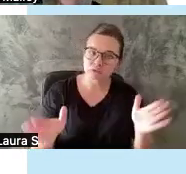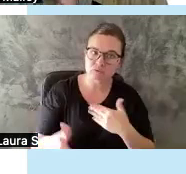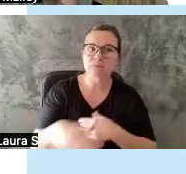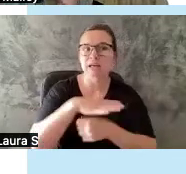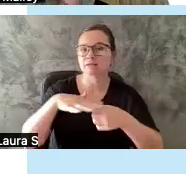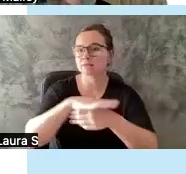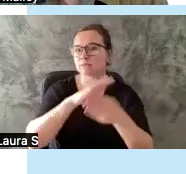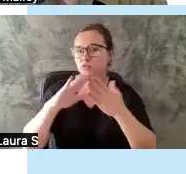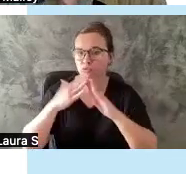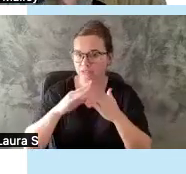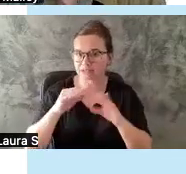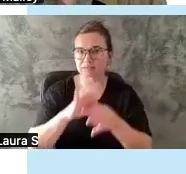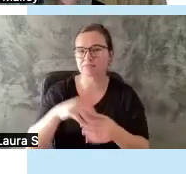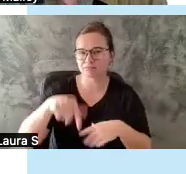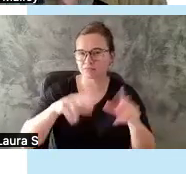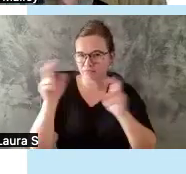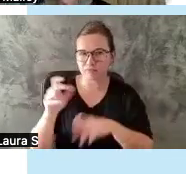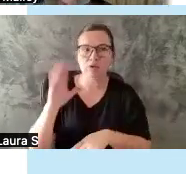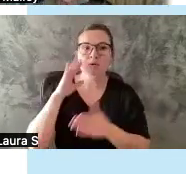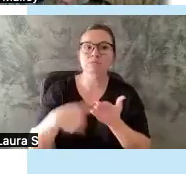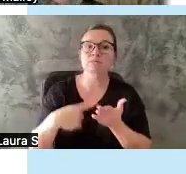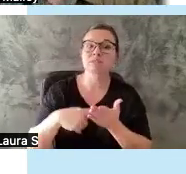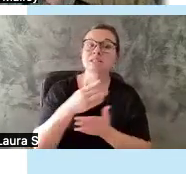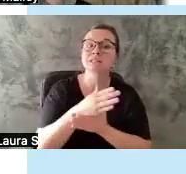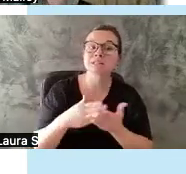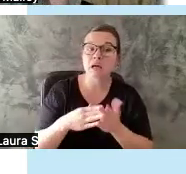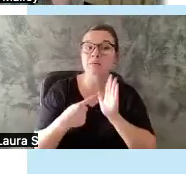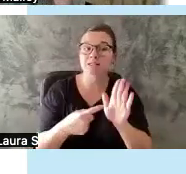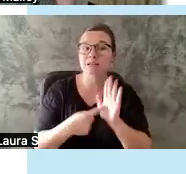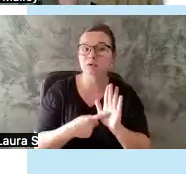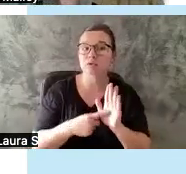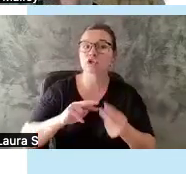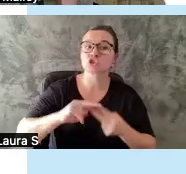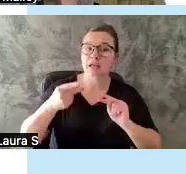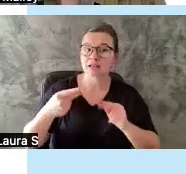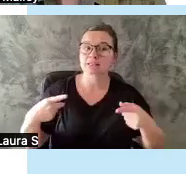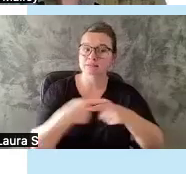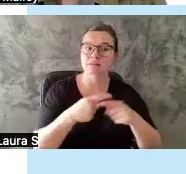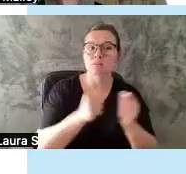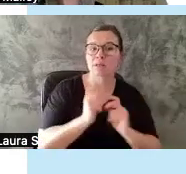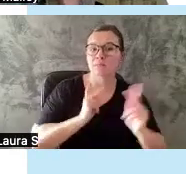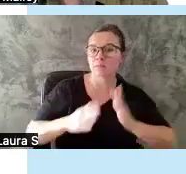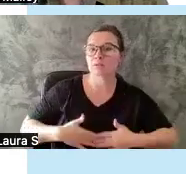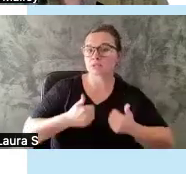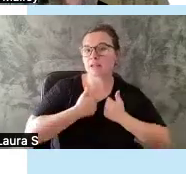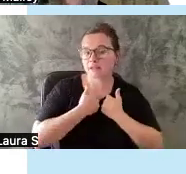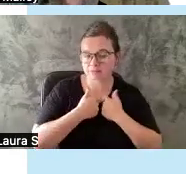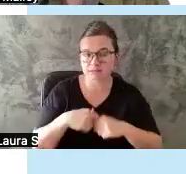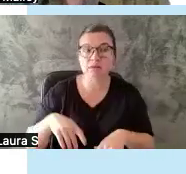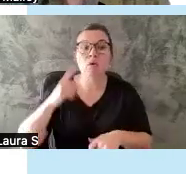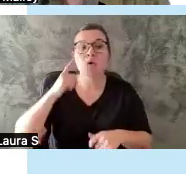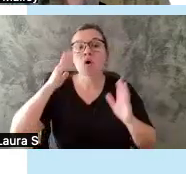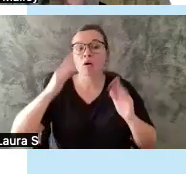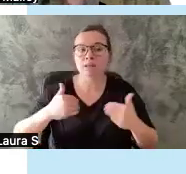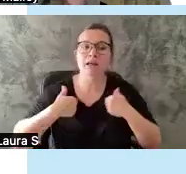topic. We're going to briefly explore a couple of examples of where genetics advances are intersecting with people's lives, and then hopefully leave